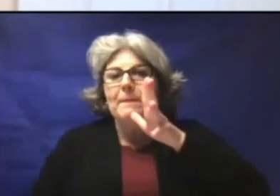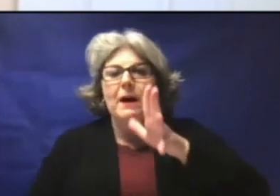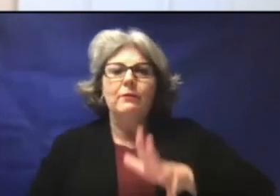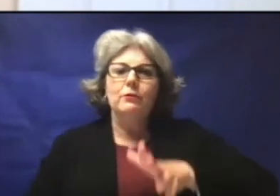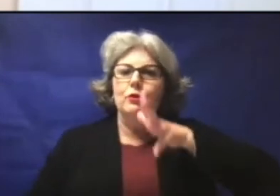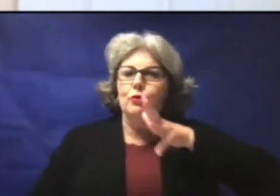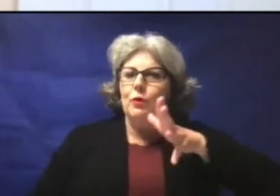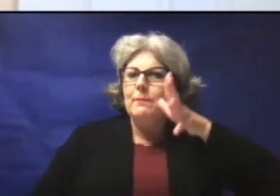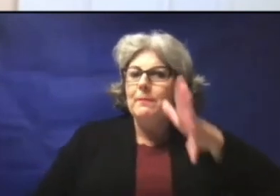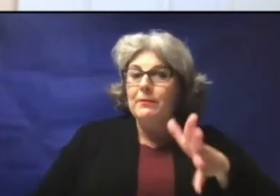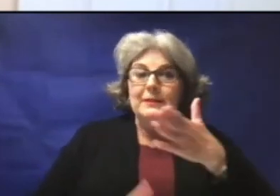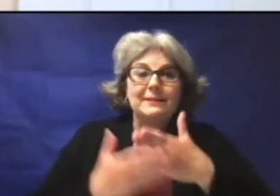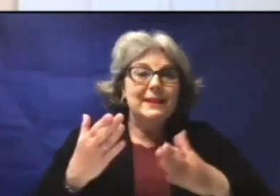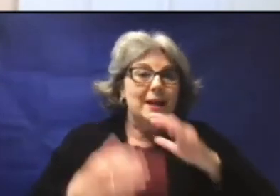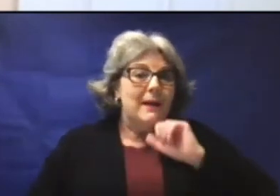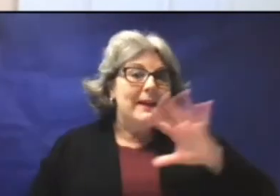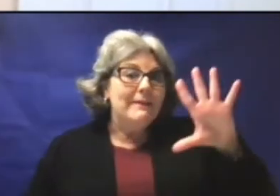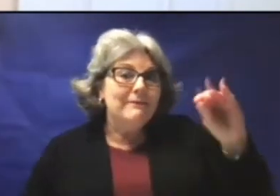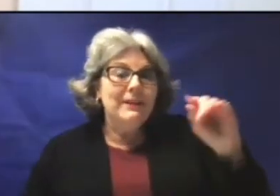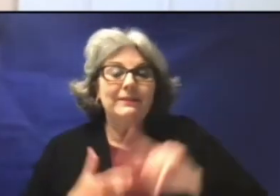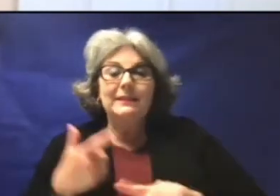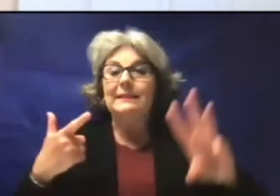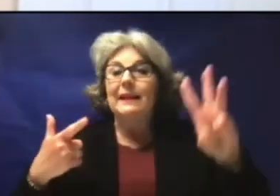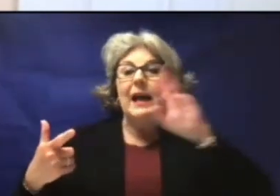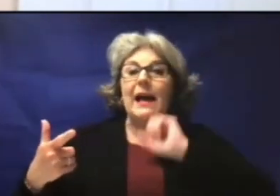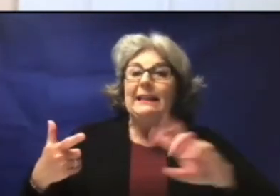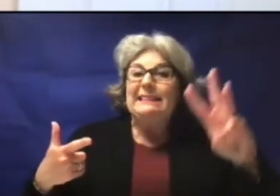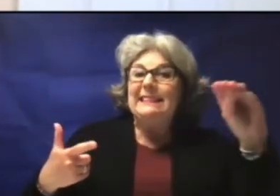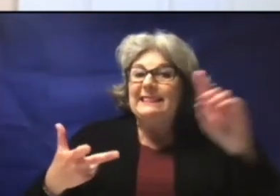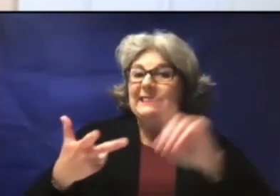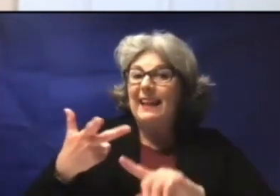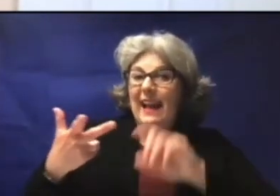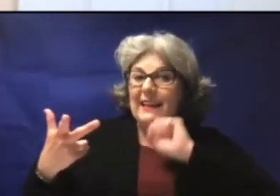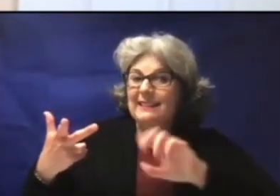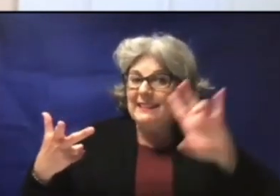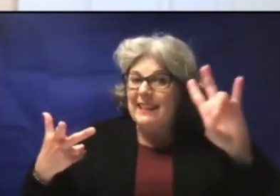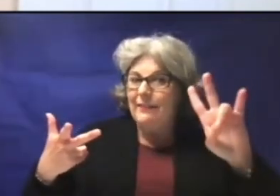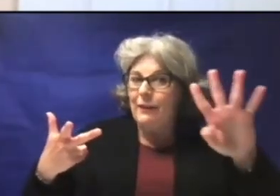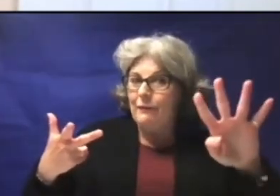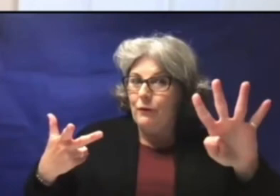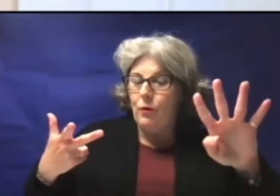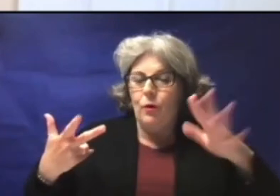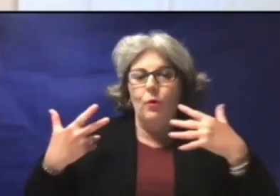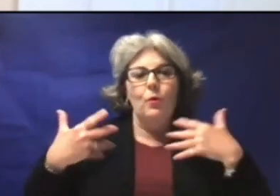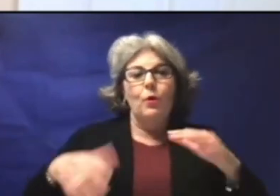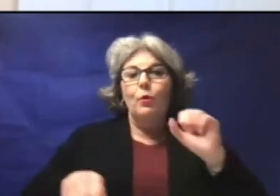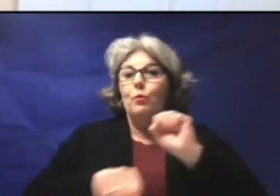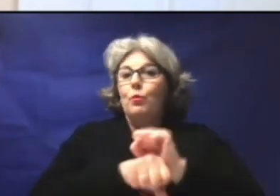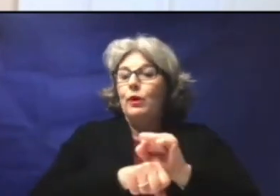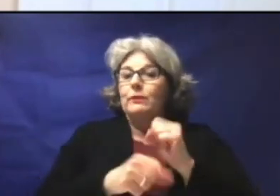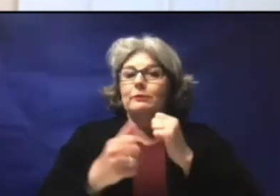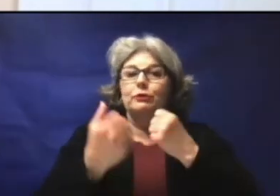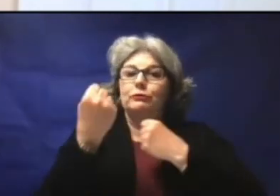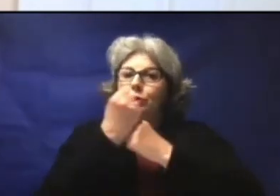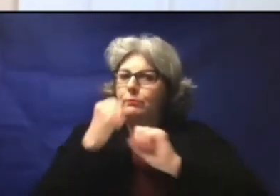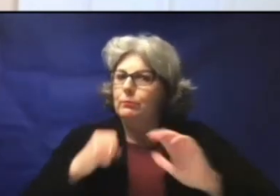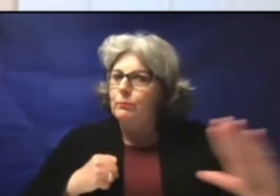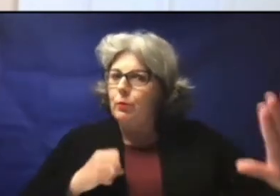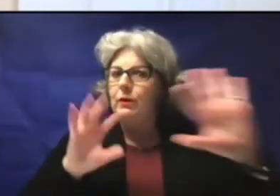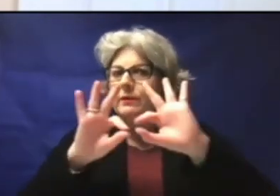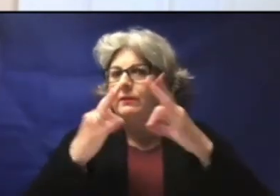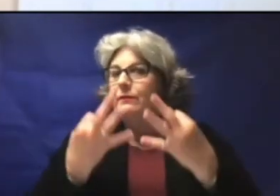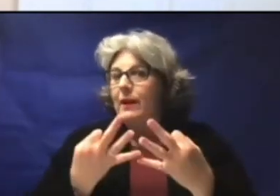grandmothers. Some were in their 50s, 60s, and as old as 74, who were simply trying to support their